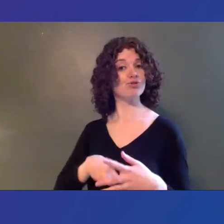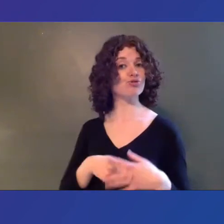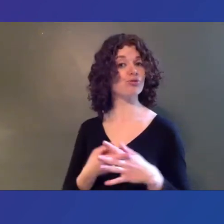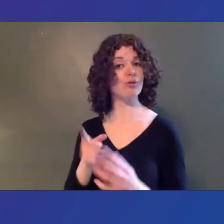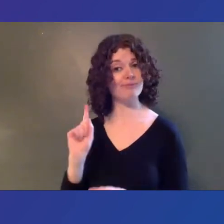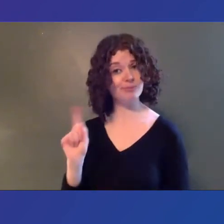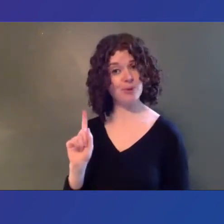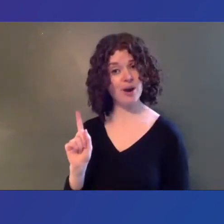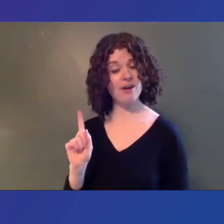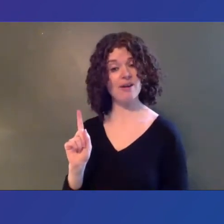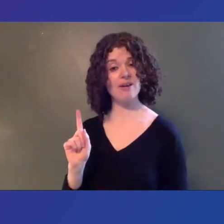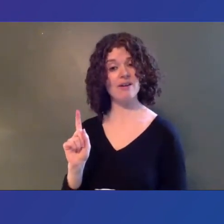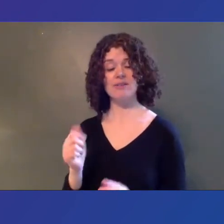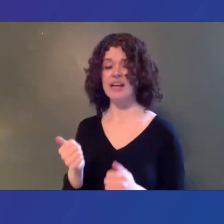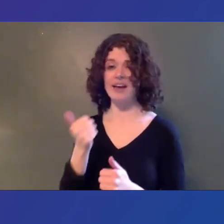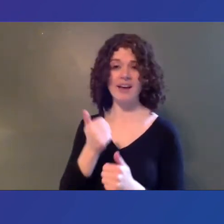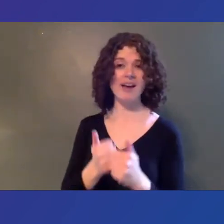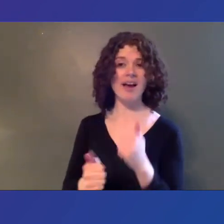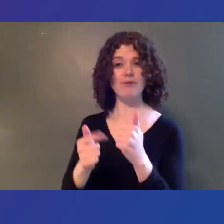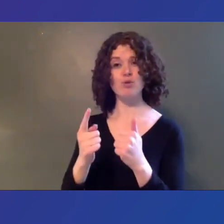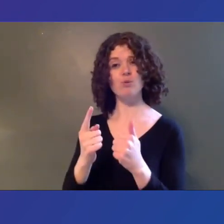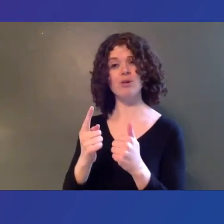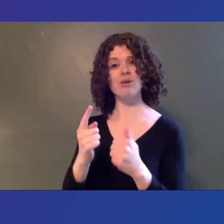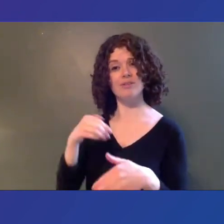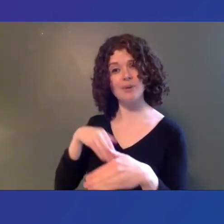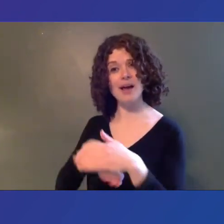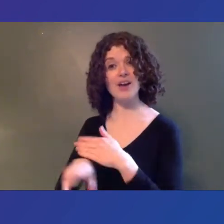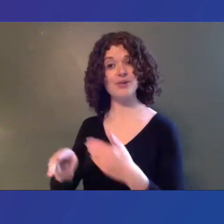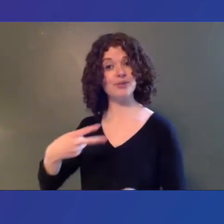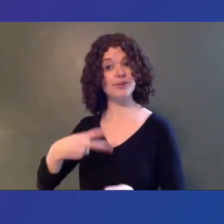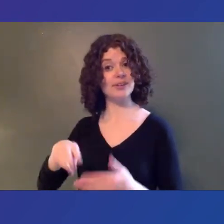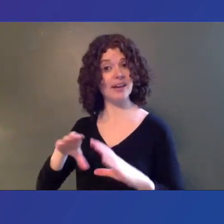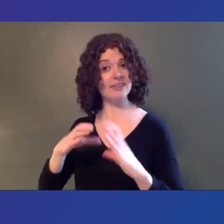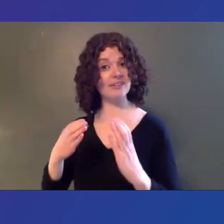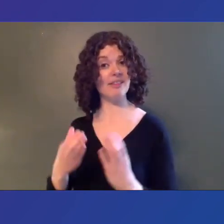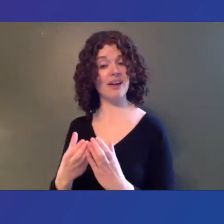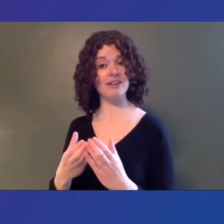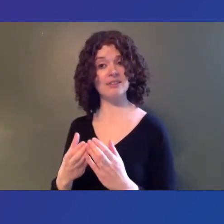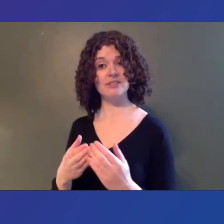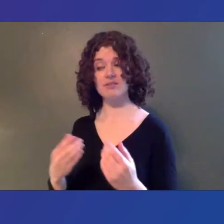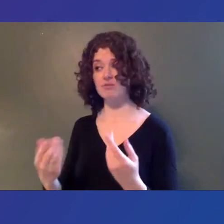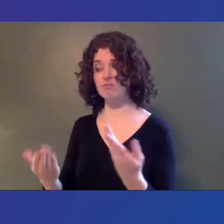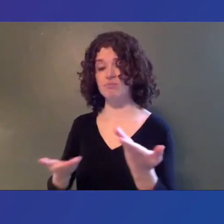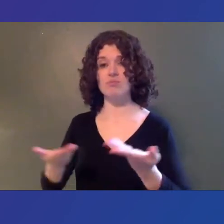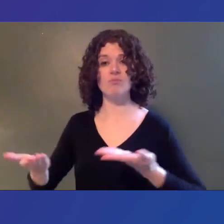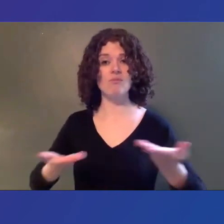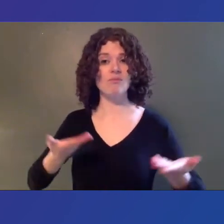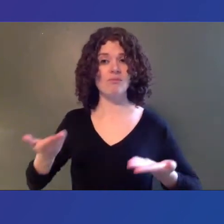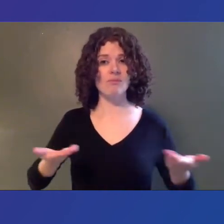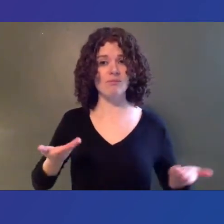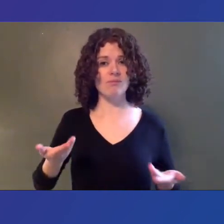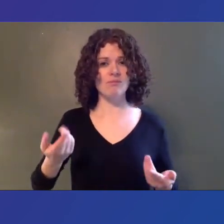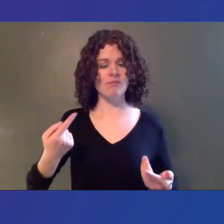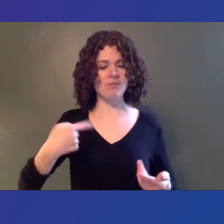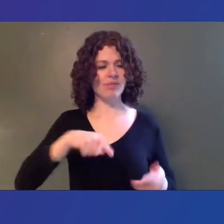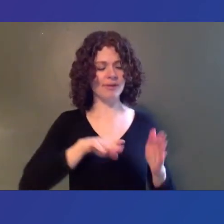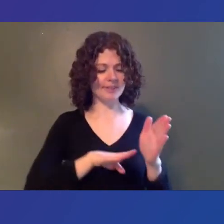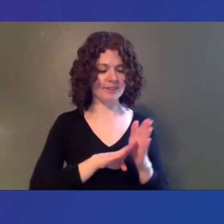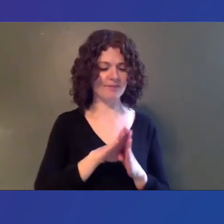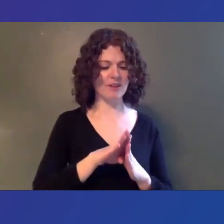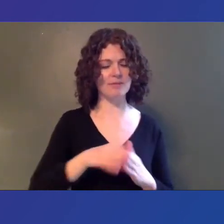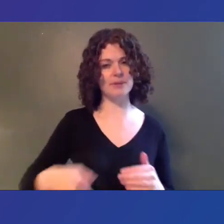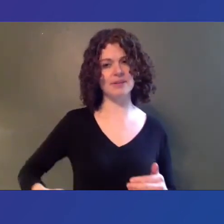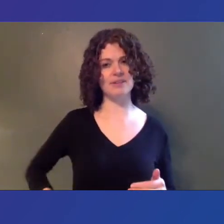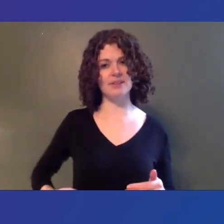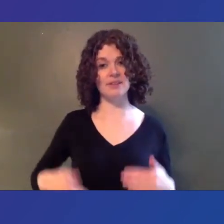each person who comes into a dance class is developing their sense of awareness of their bodies and their